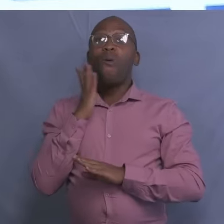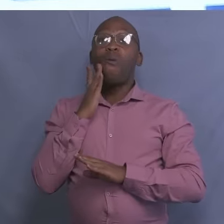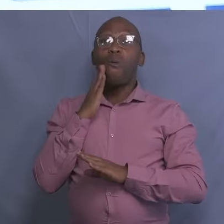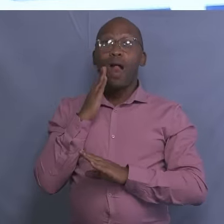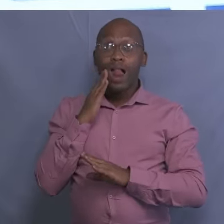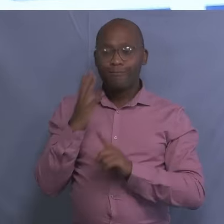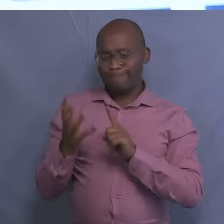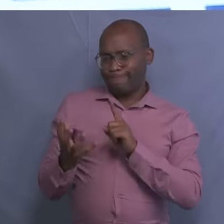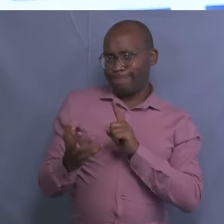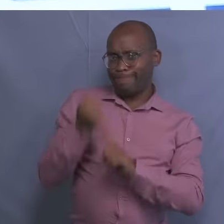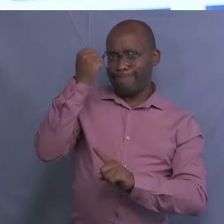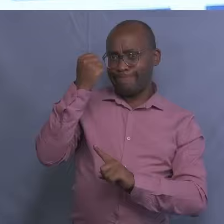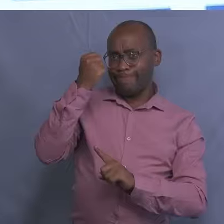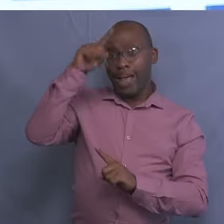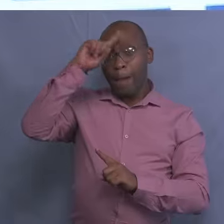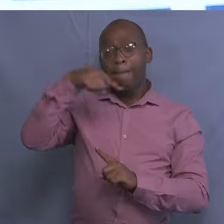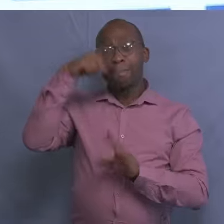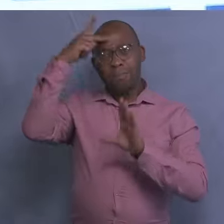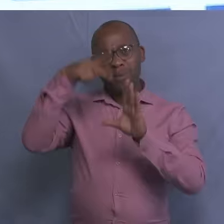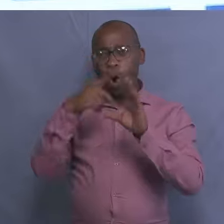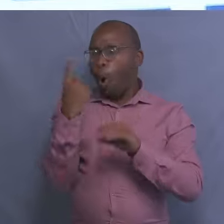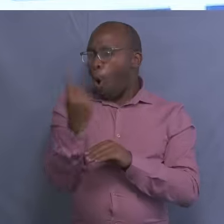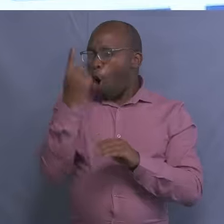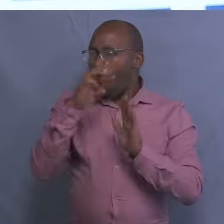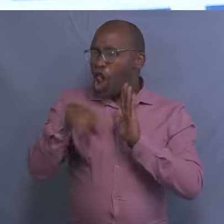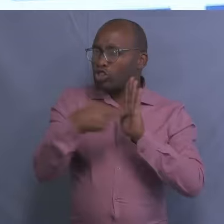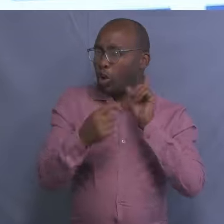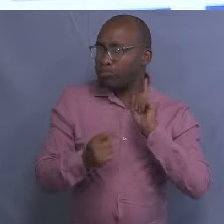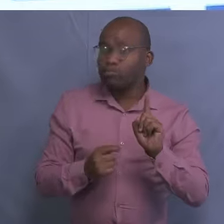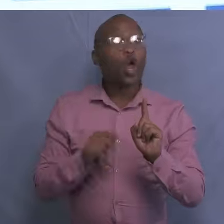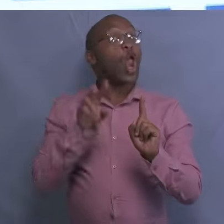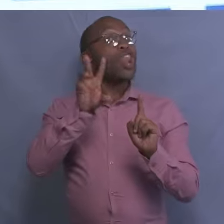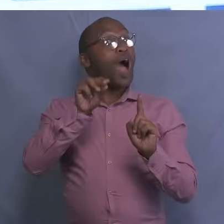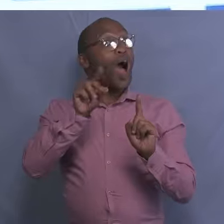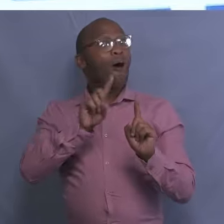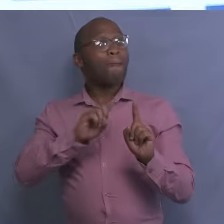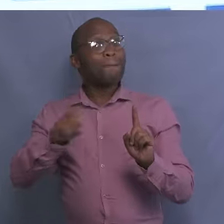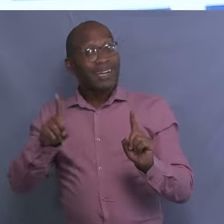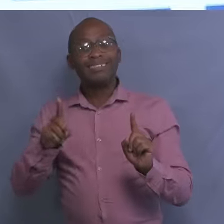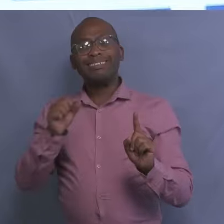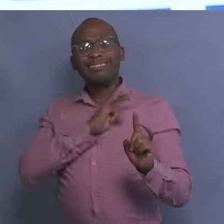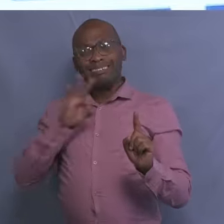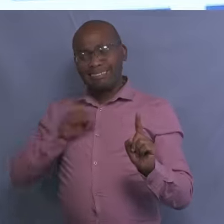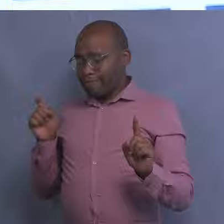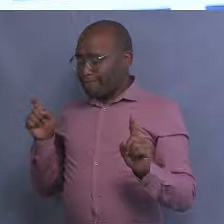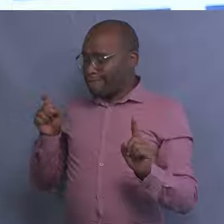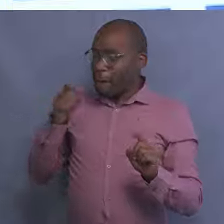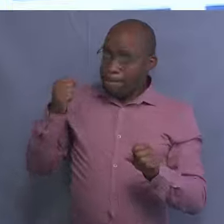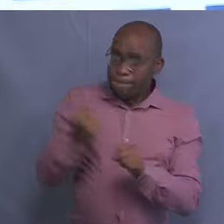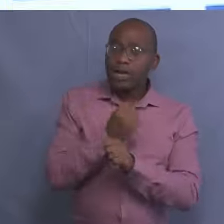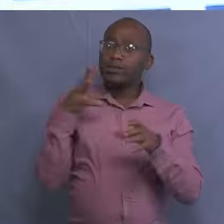image is not only the role of the business, but also staff members also have a huge